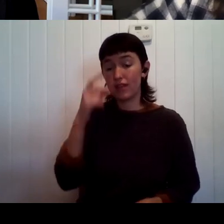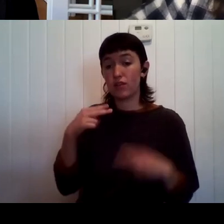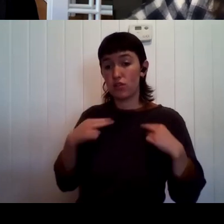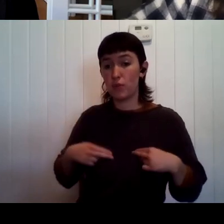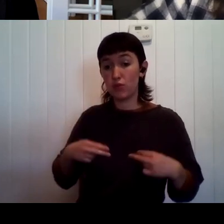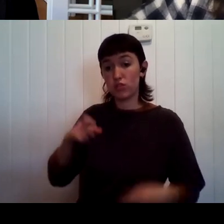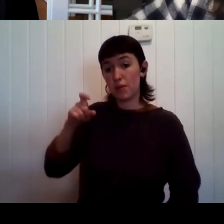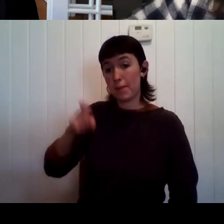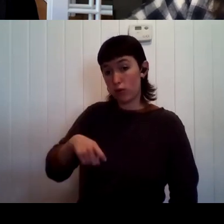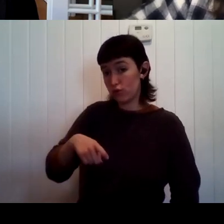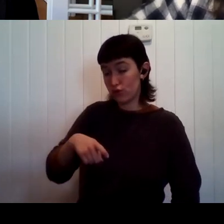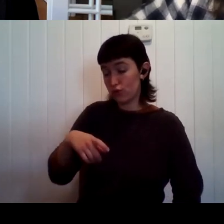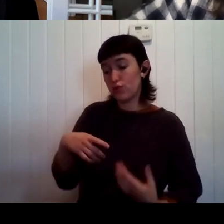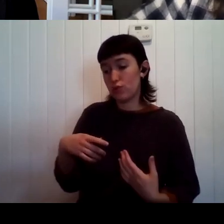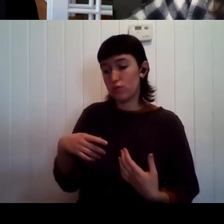way we did?